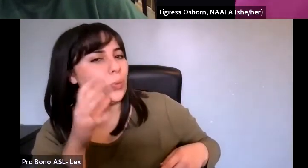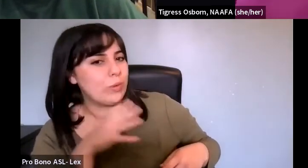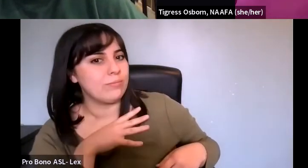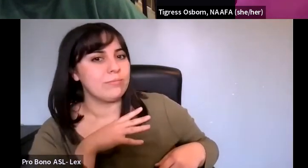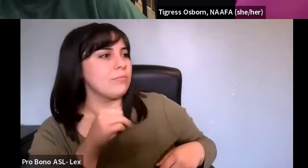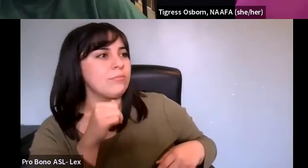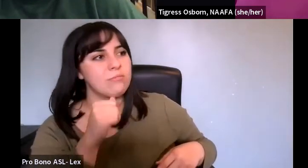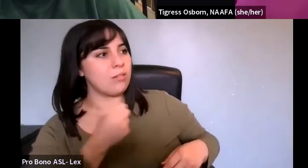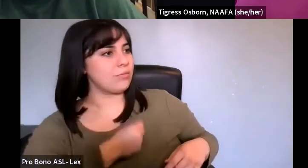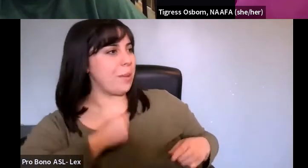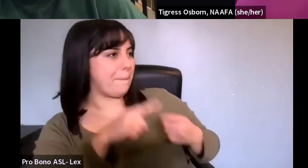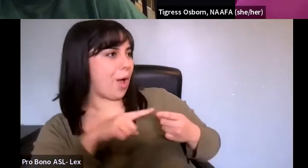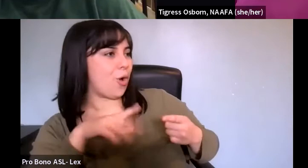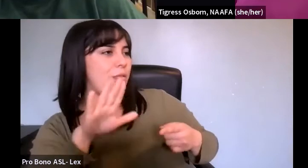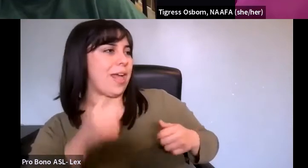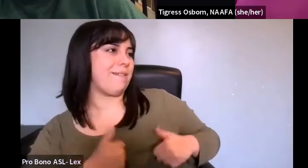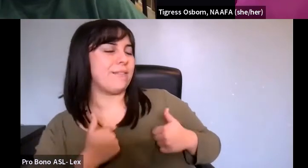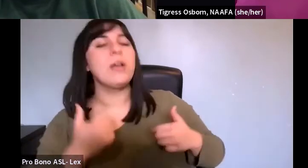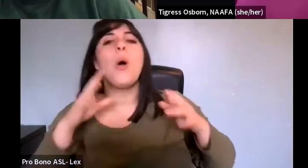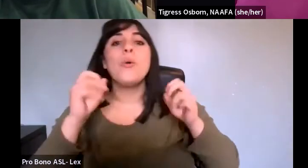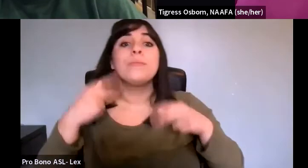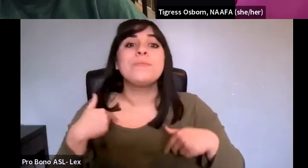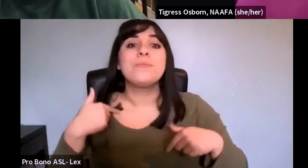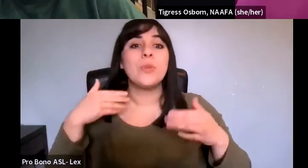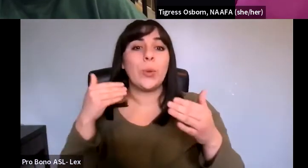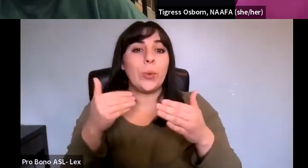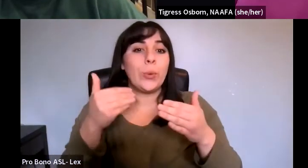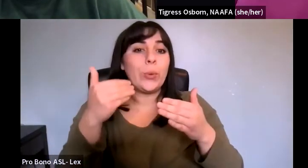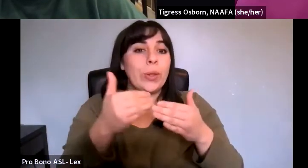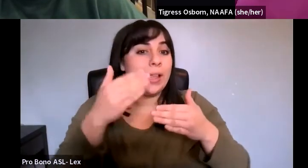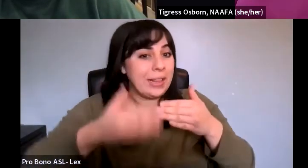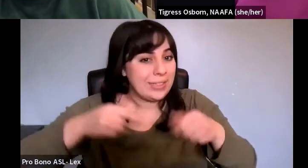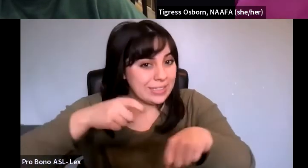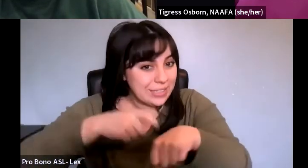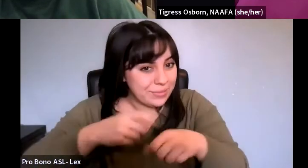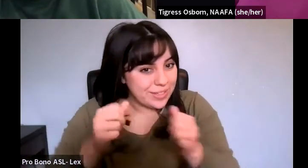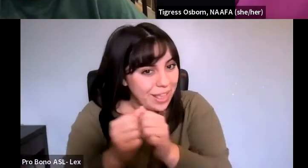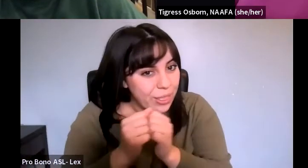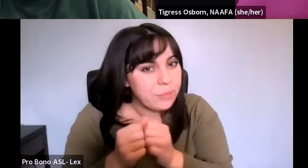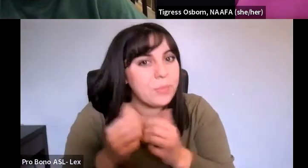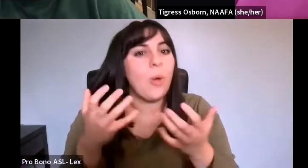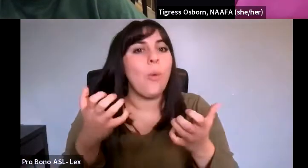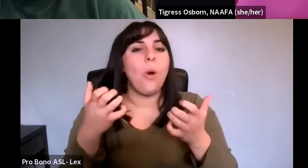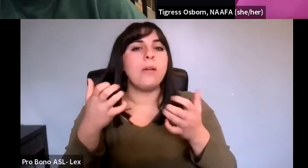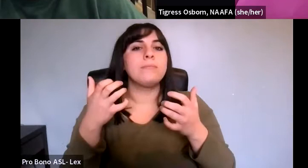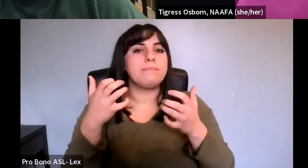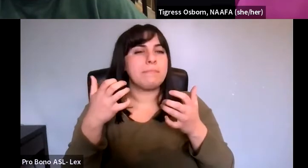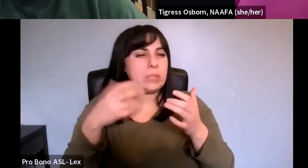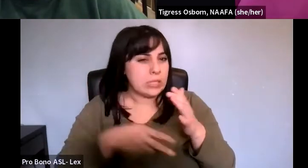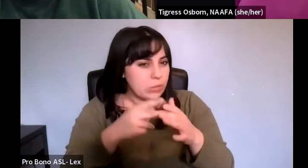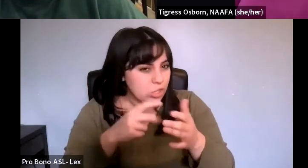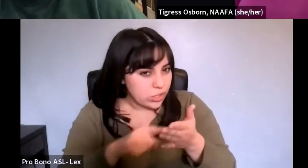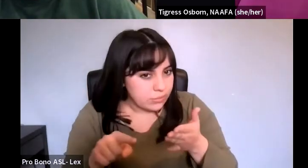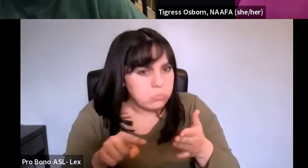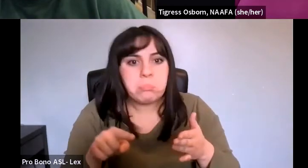so we're coming close to the end of our time together, and I just want to make sure that, let me just double check. I don't see